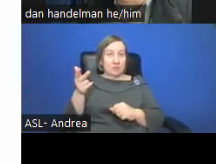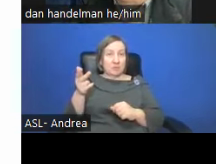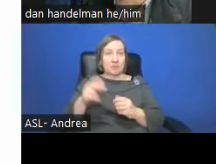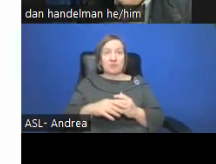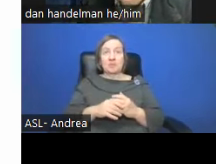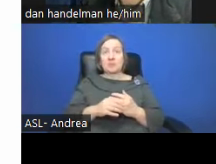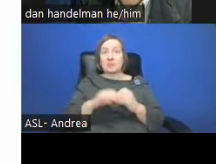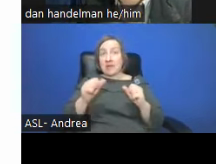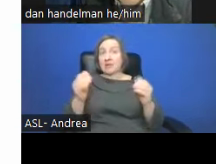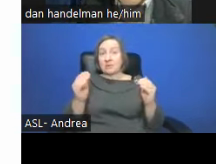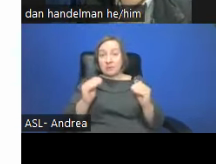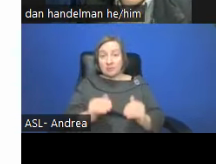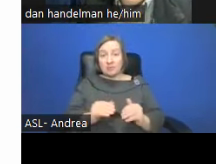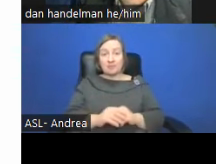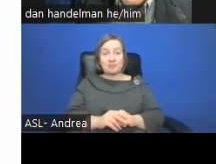Can we move on?